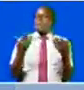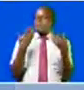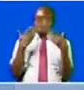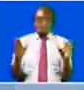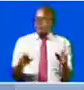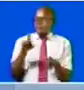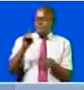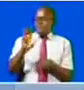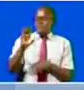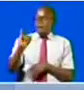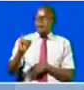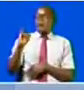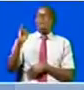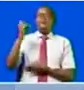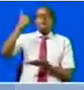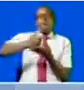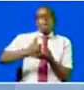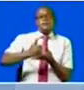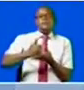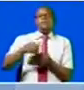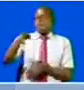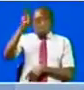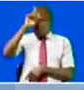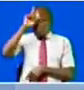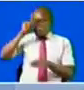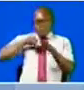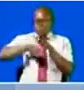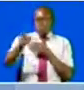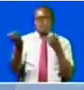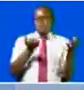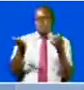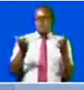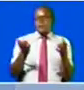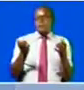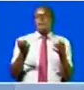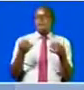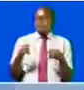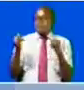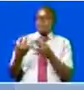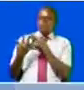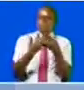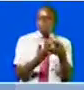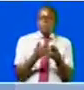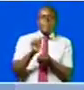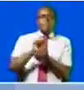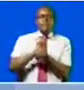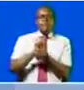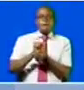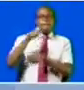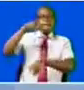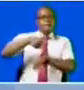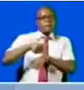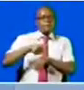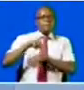at DCI headquarters, claims that the officers stormed his business premise attempting to arrest him Friday